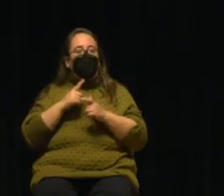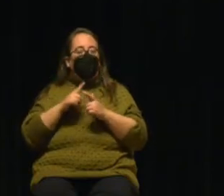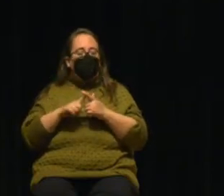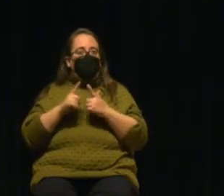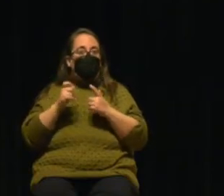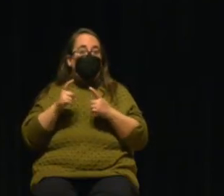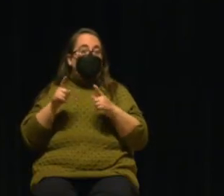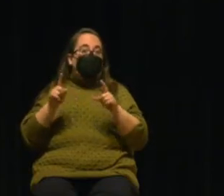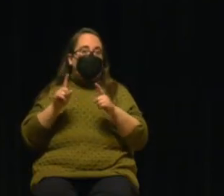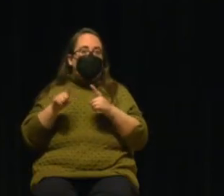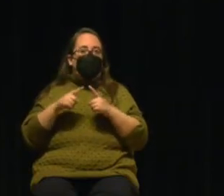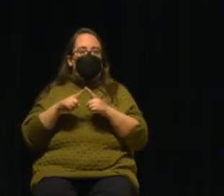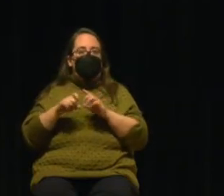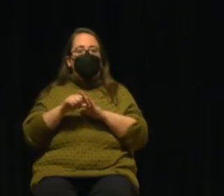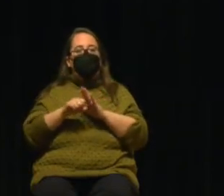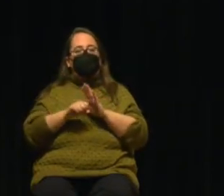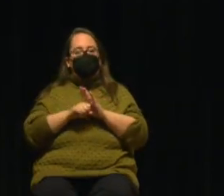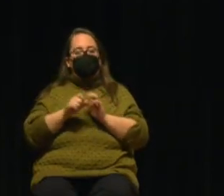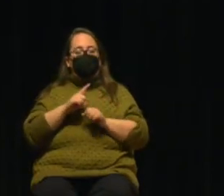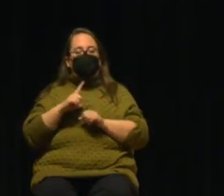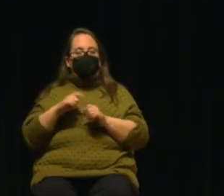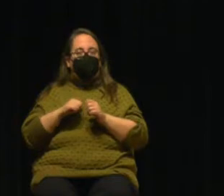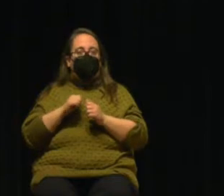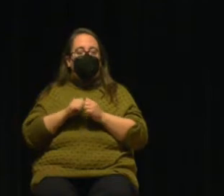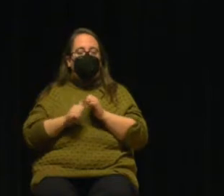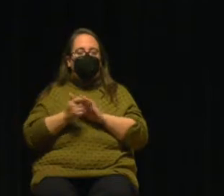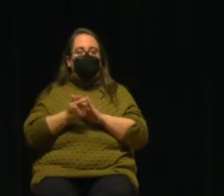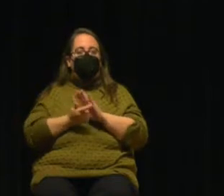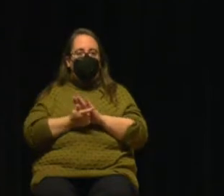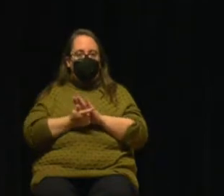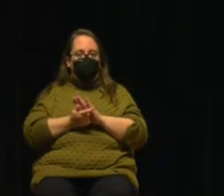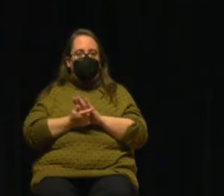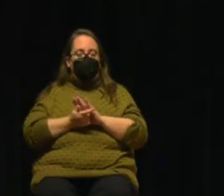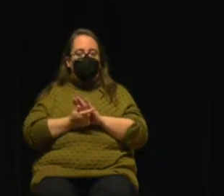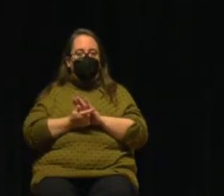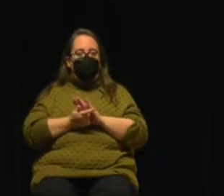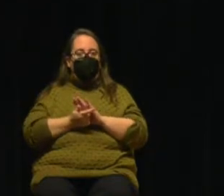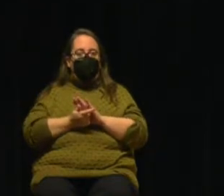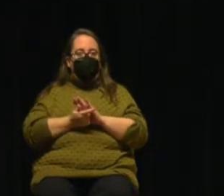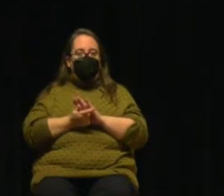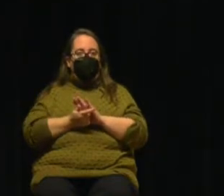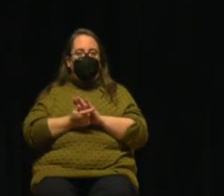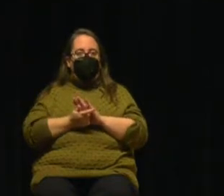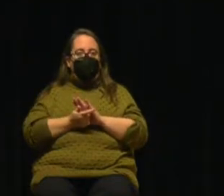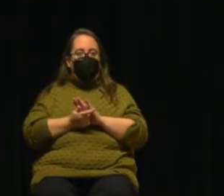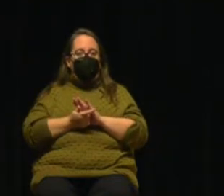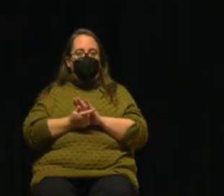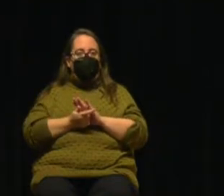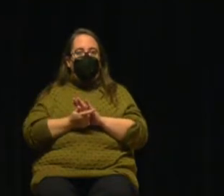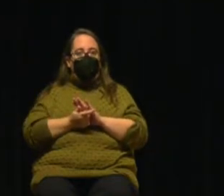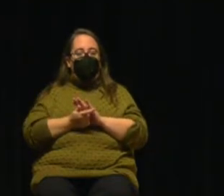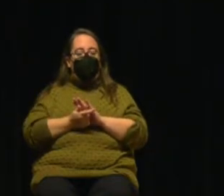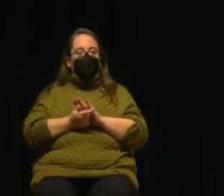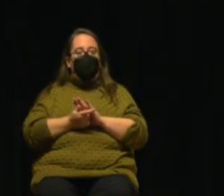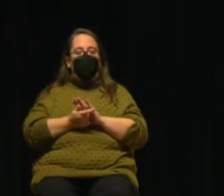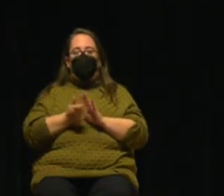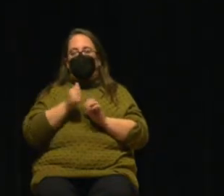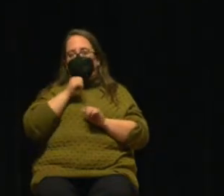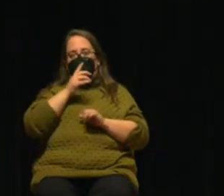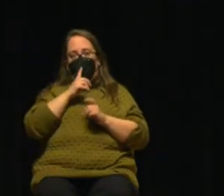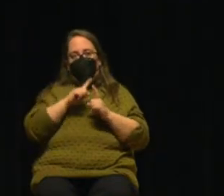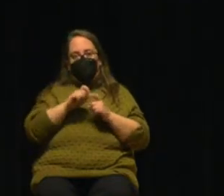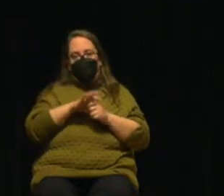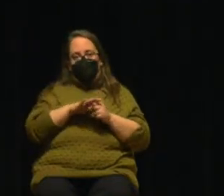succeed when the state legislature passed a law, essentially working over or going over the heads of local authorities who